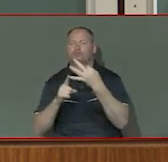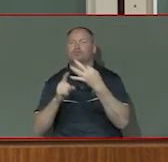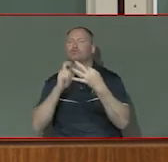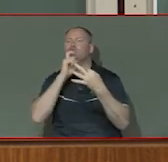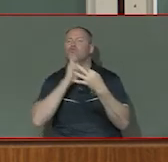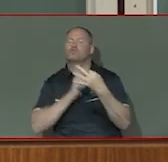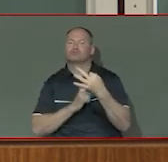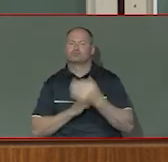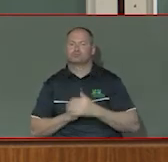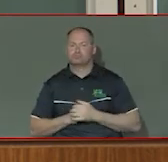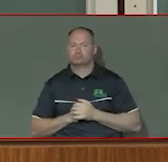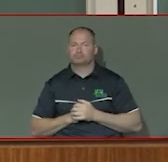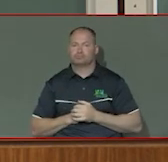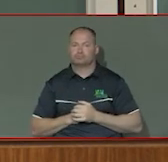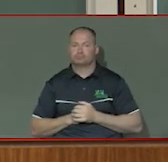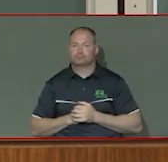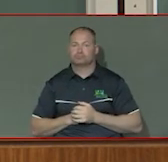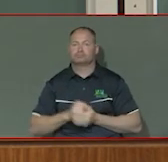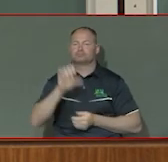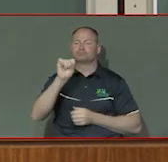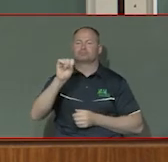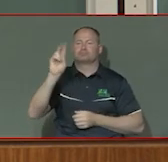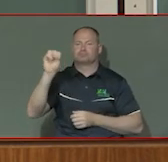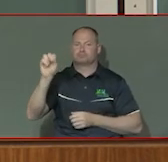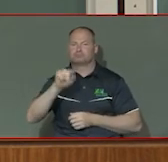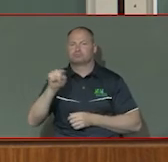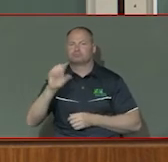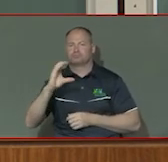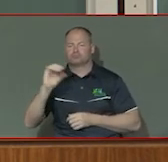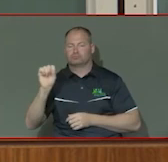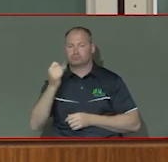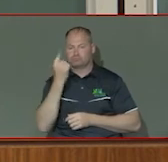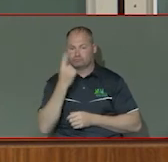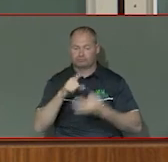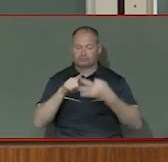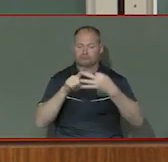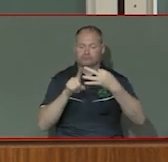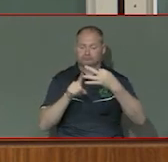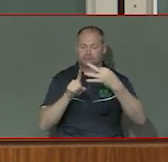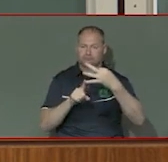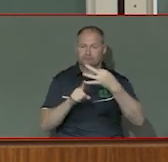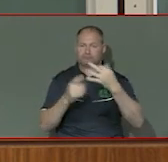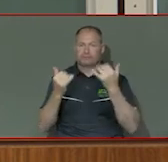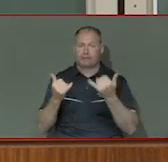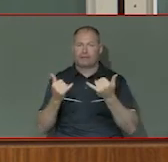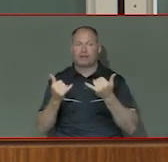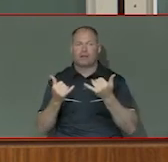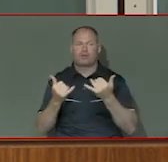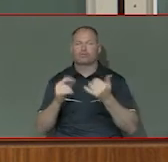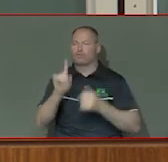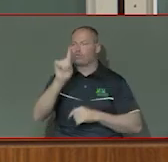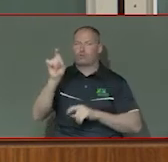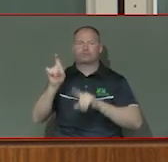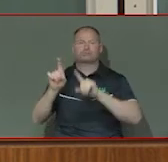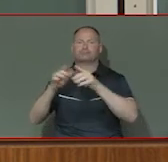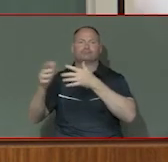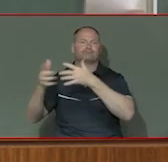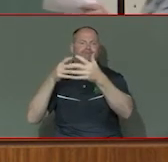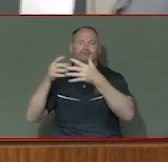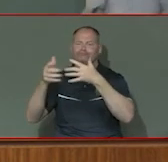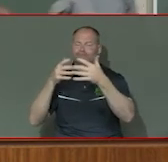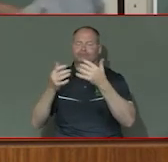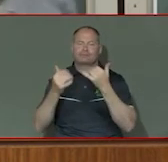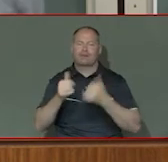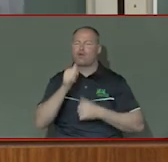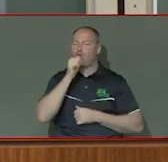Is that clear? Either sine or cos. Are you happy with that? That covers all the possibilities. However,